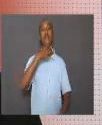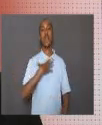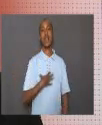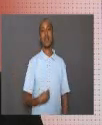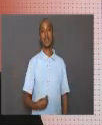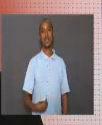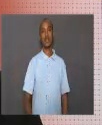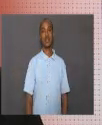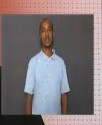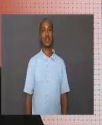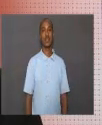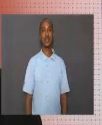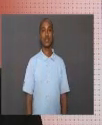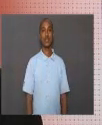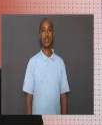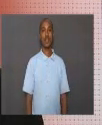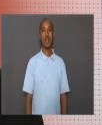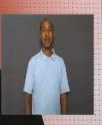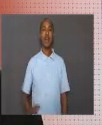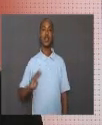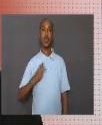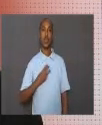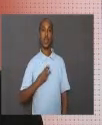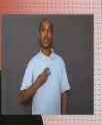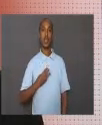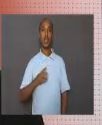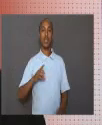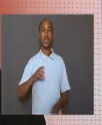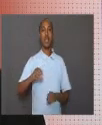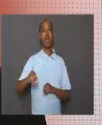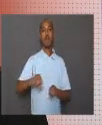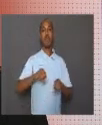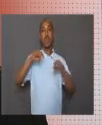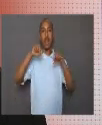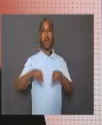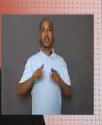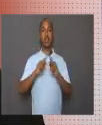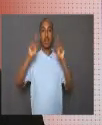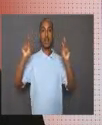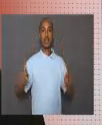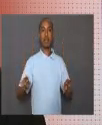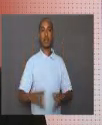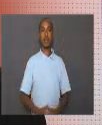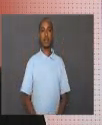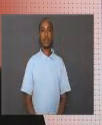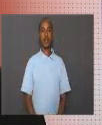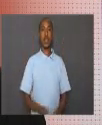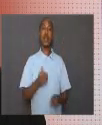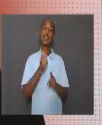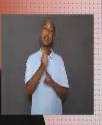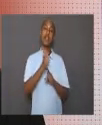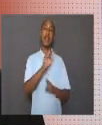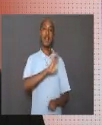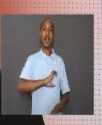elements. As we move down any group on the periodic table, the